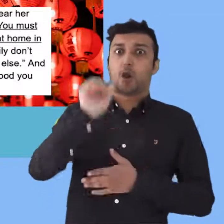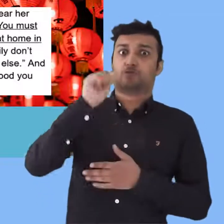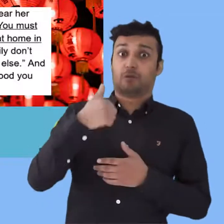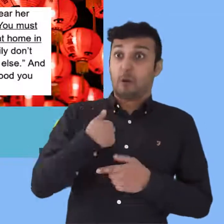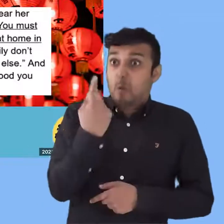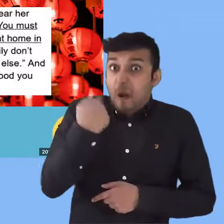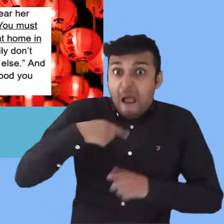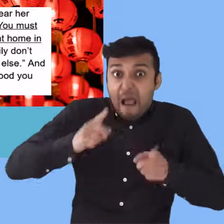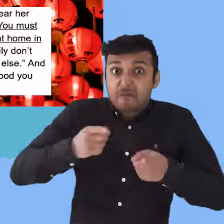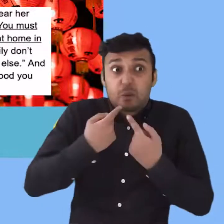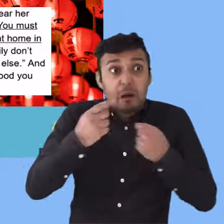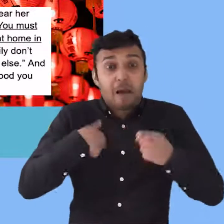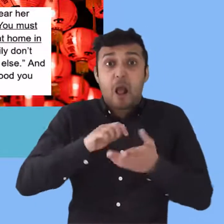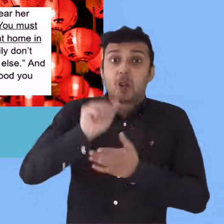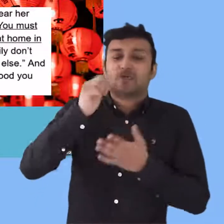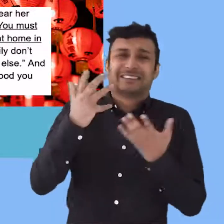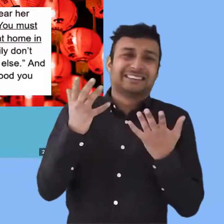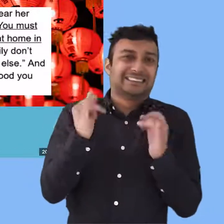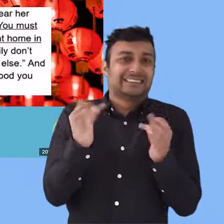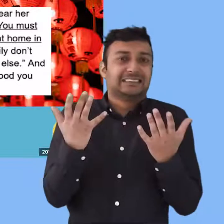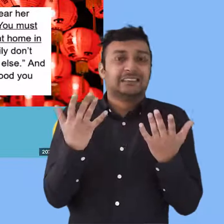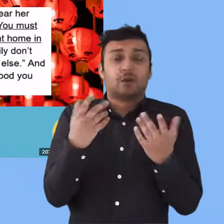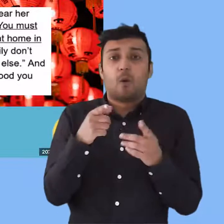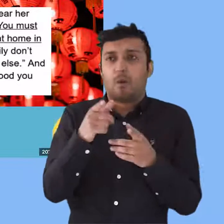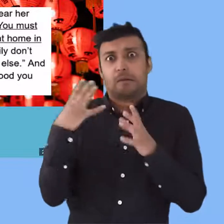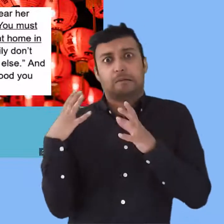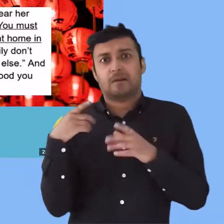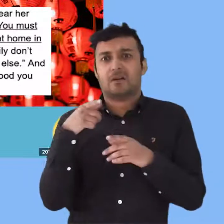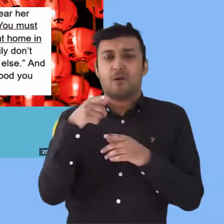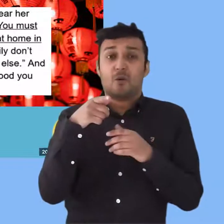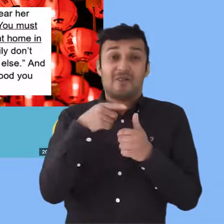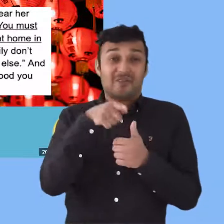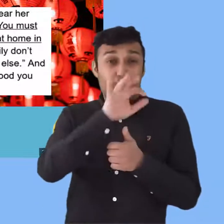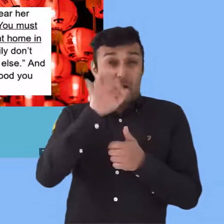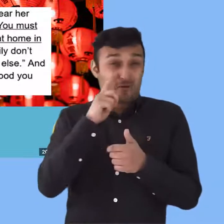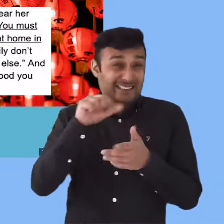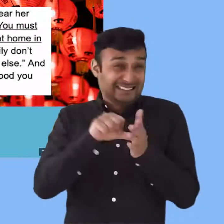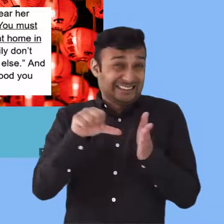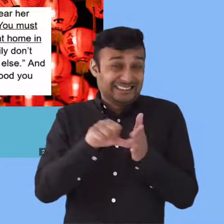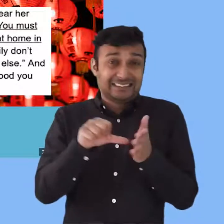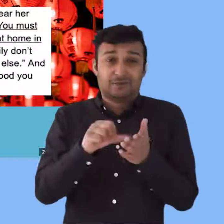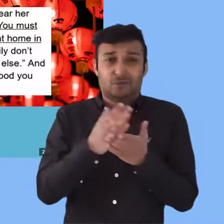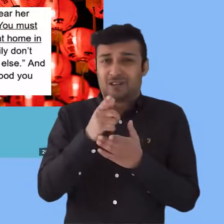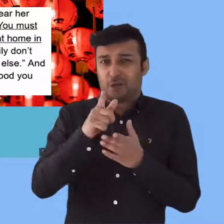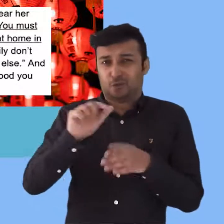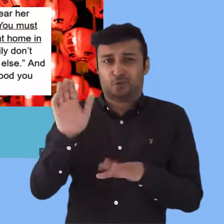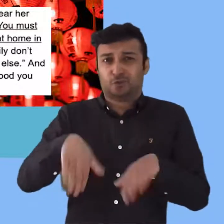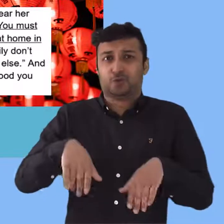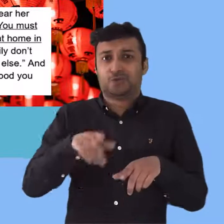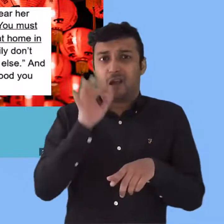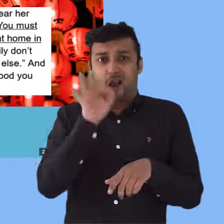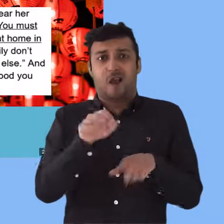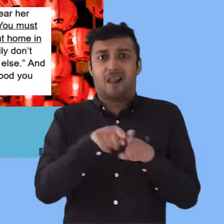like this. So that's quite a difficult question to ask, but also it shouldn't really be a question we're asking